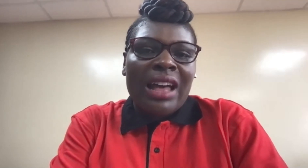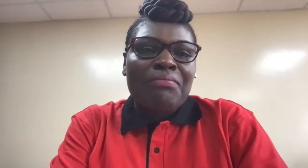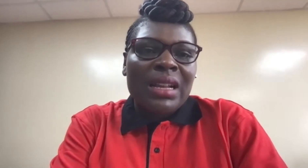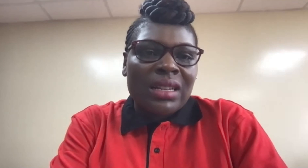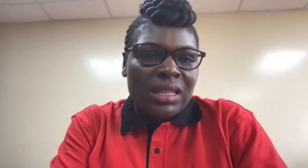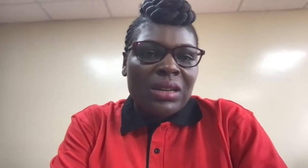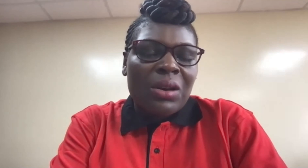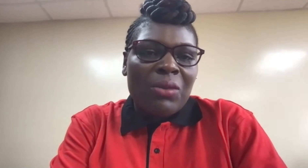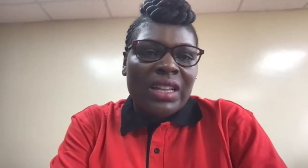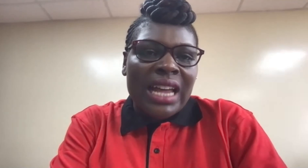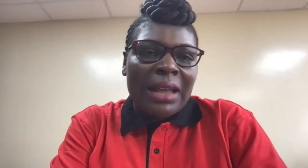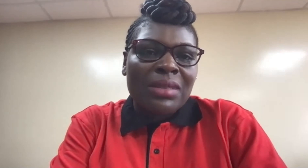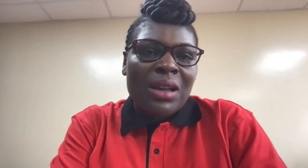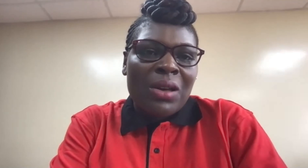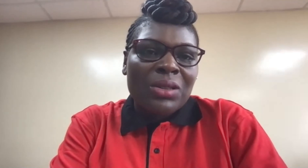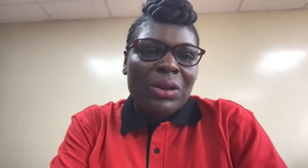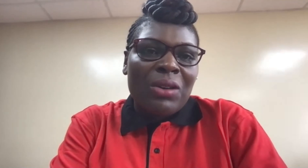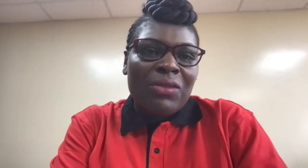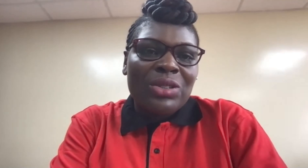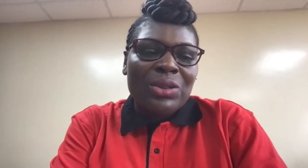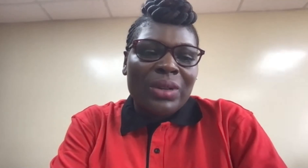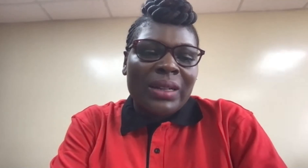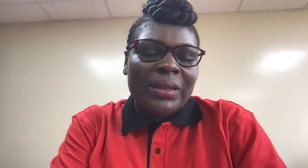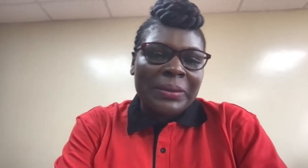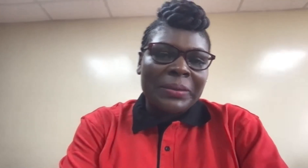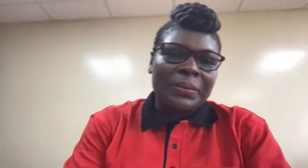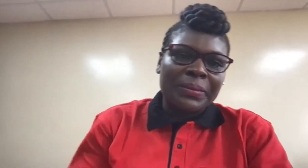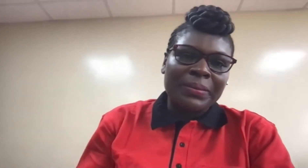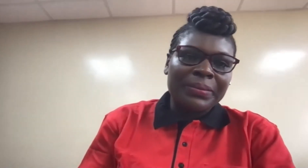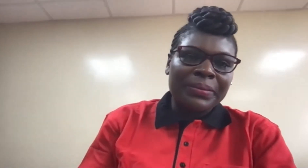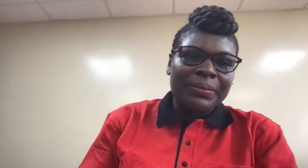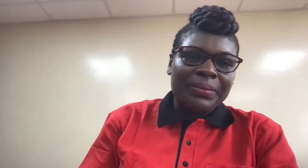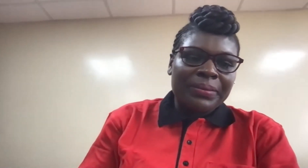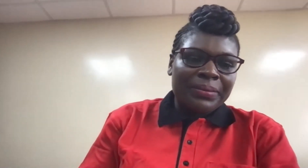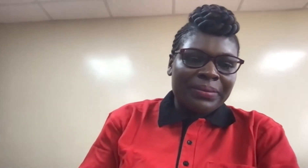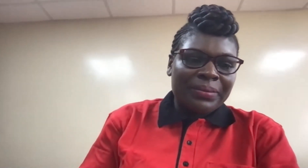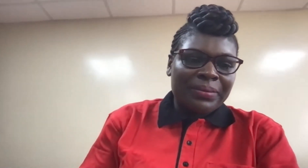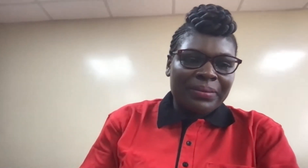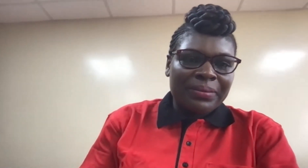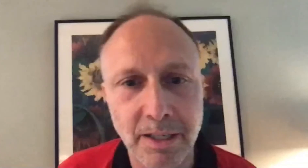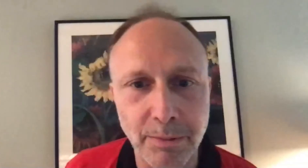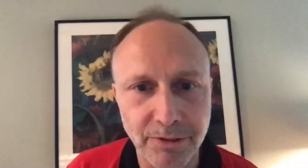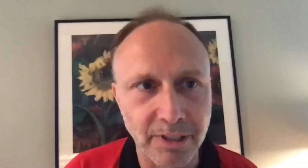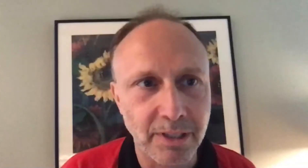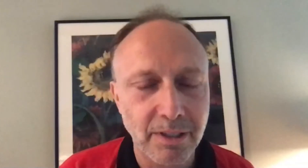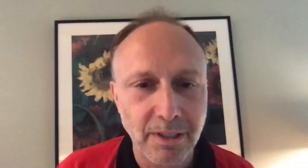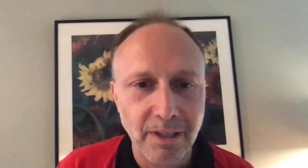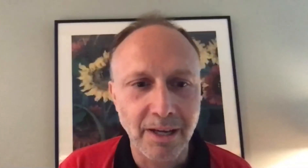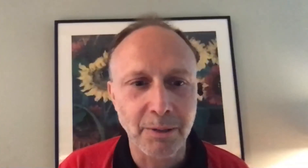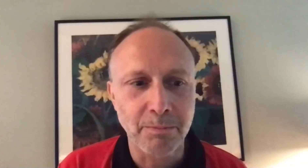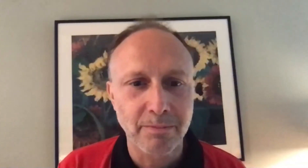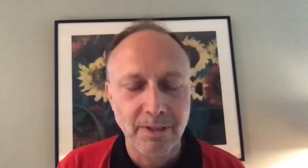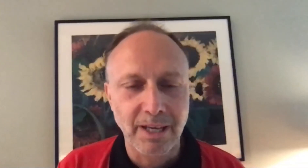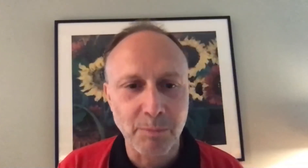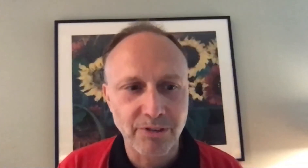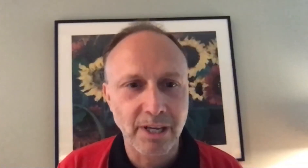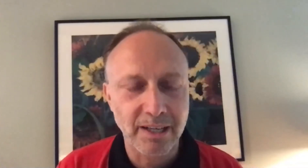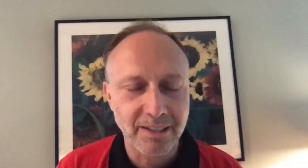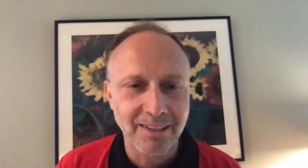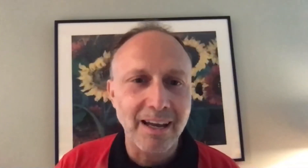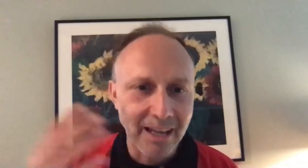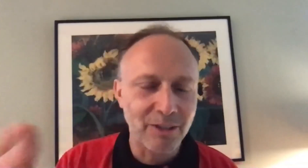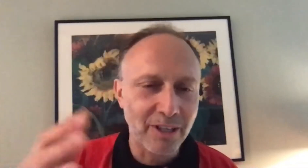Ikitabu, especially with the time that I've been here. So, and I have learned a lot from Will. So Will, maybe you can